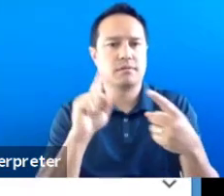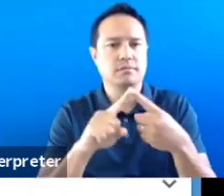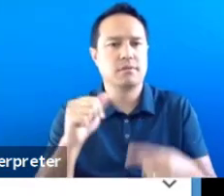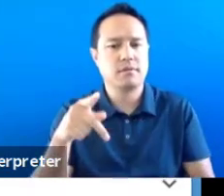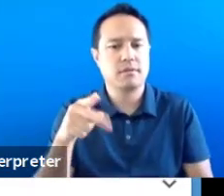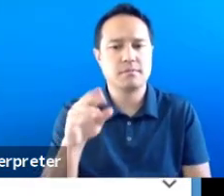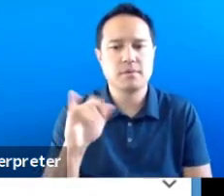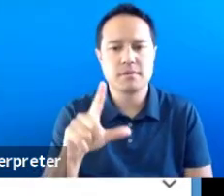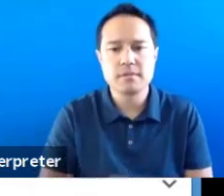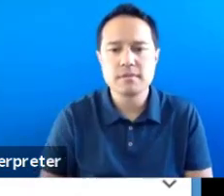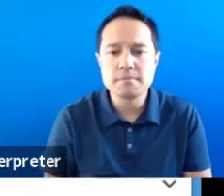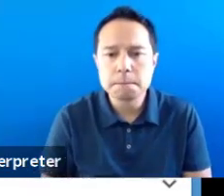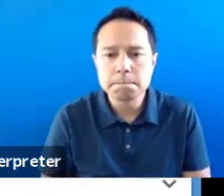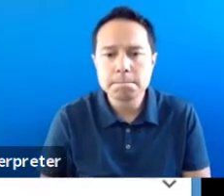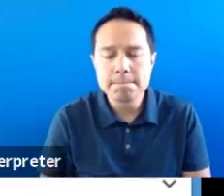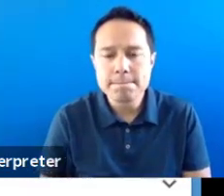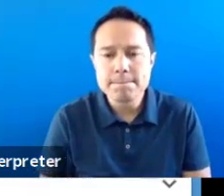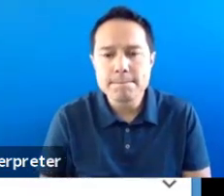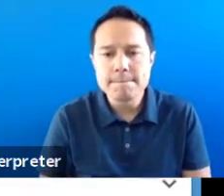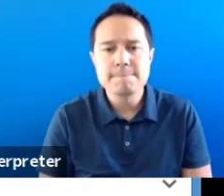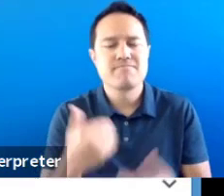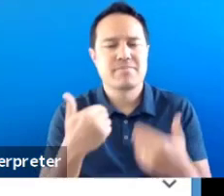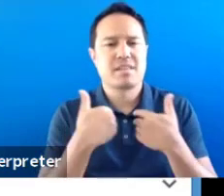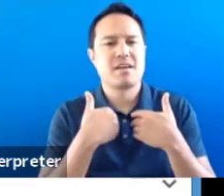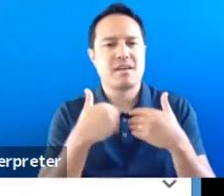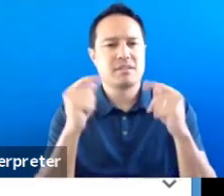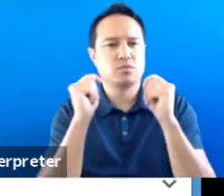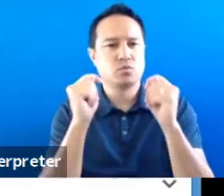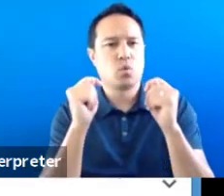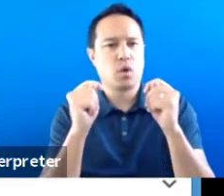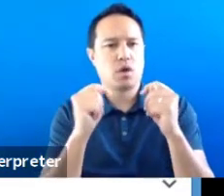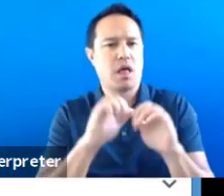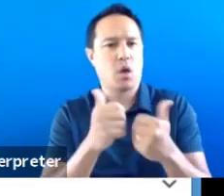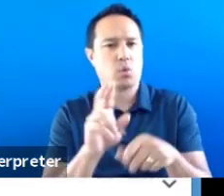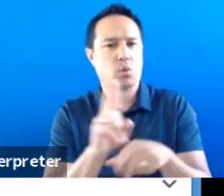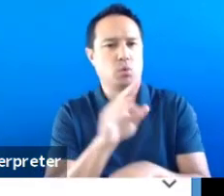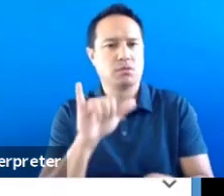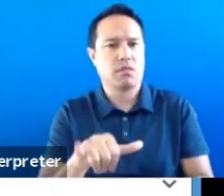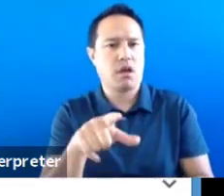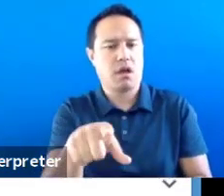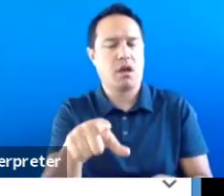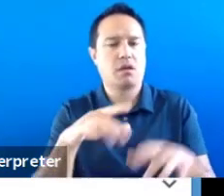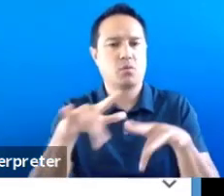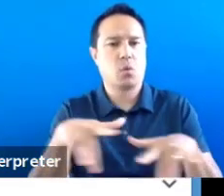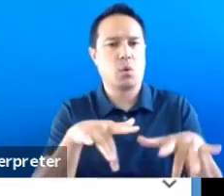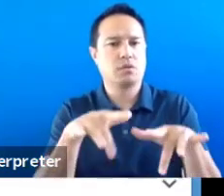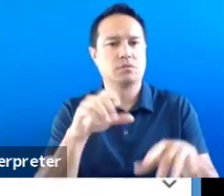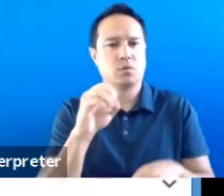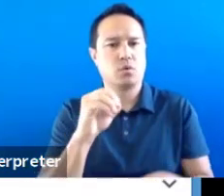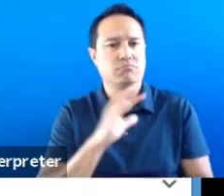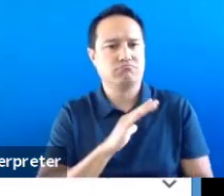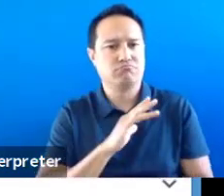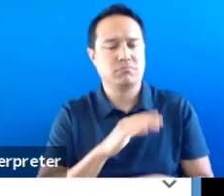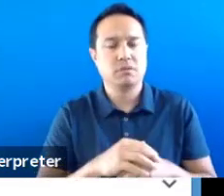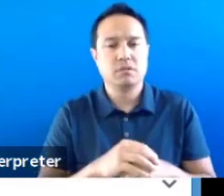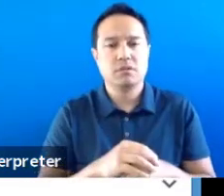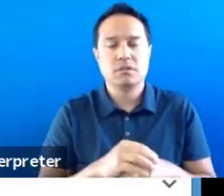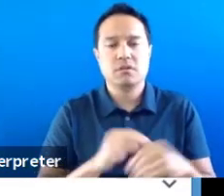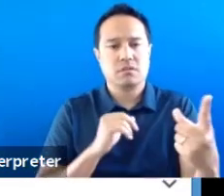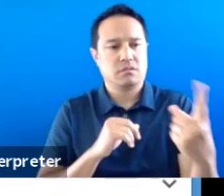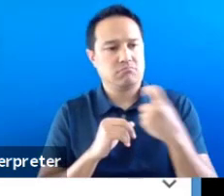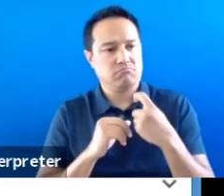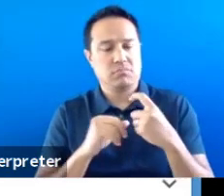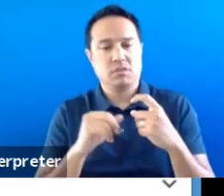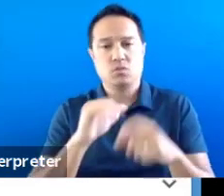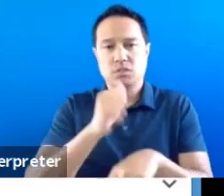there. There's the code. I've got a tutorial on how to use Screencastify. So there's a good, do you set up your class day by day or you do